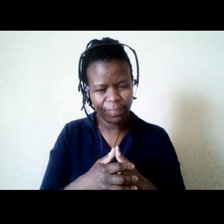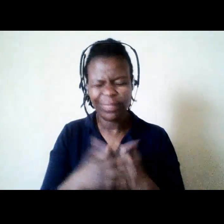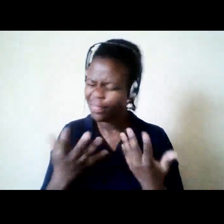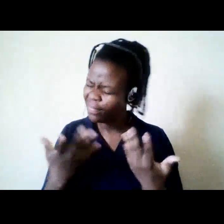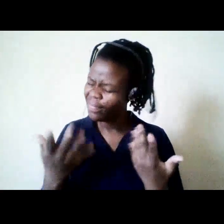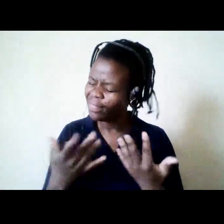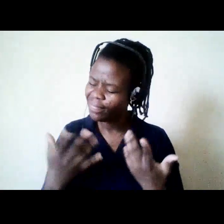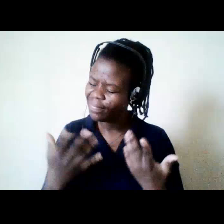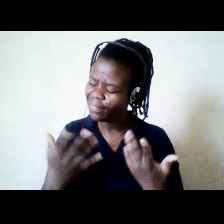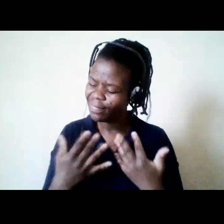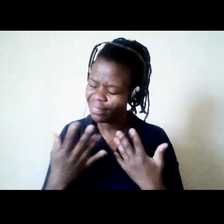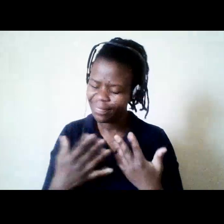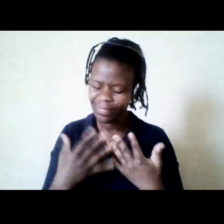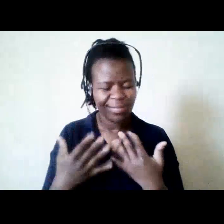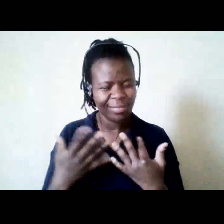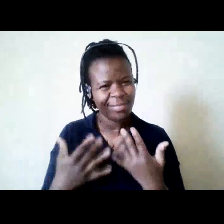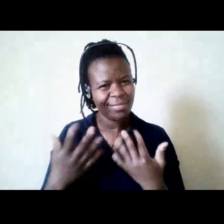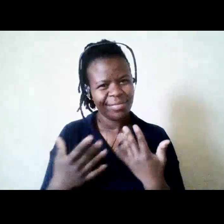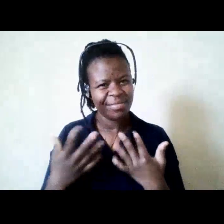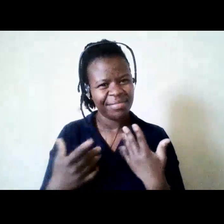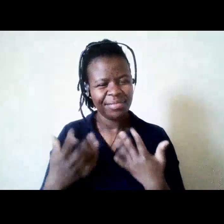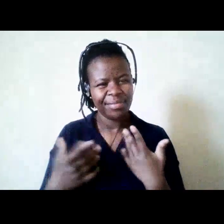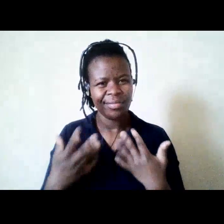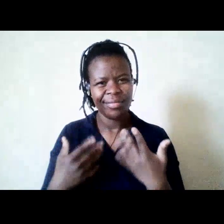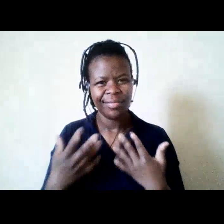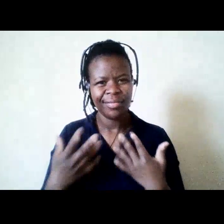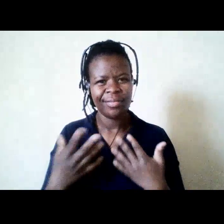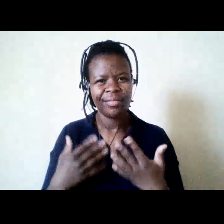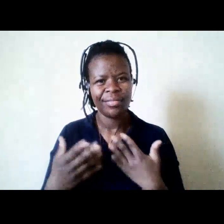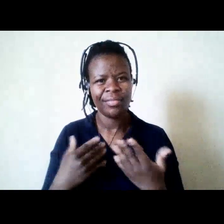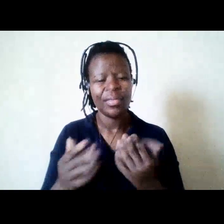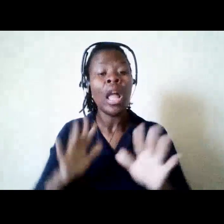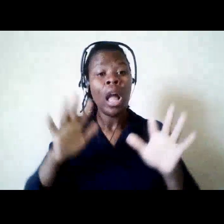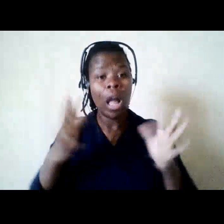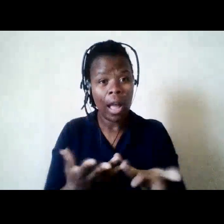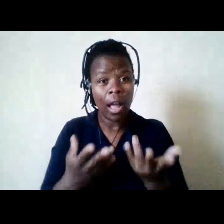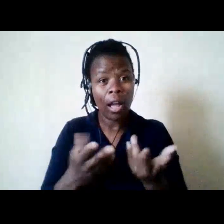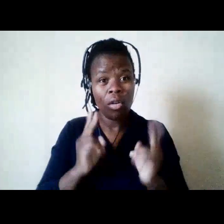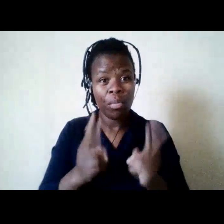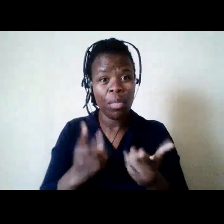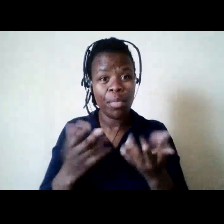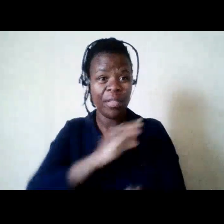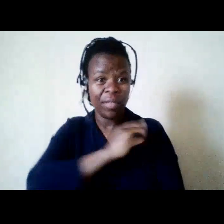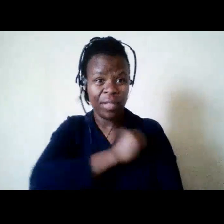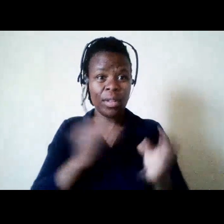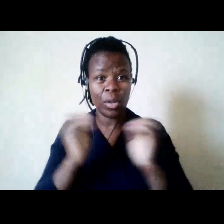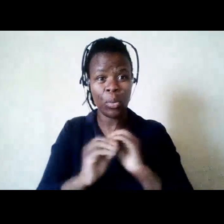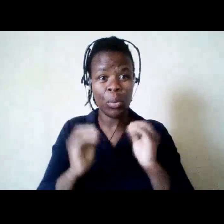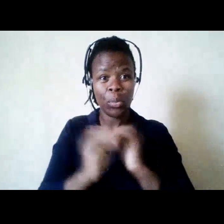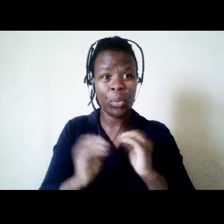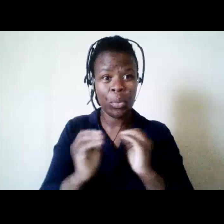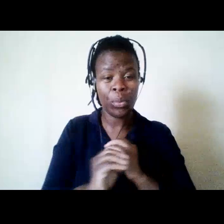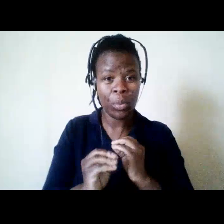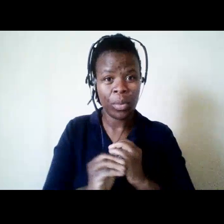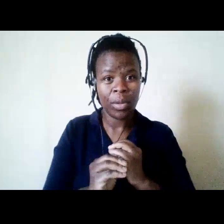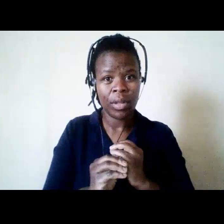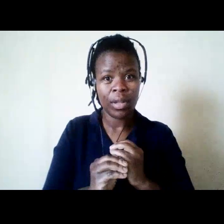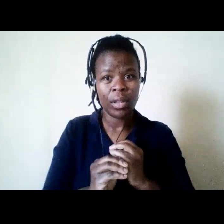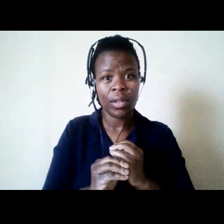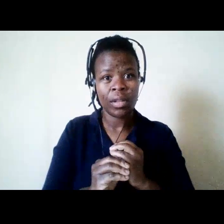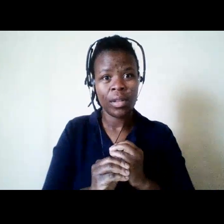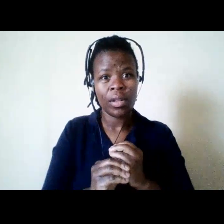English sometimes escapes me. Okay, let me just use able-bodied. How the able-bodied, so that means how the